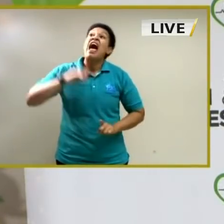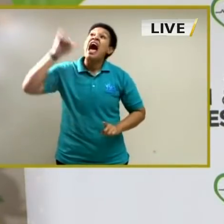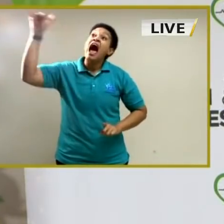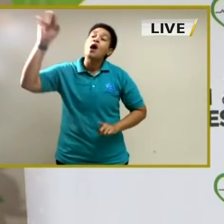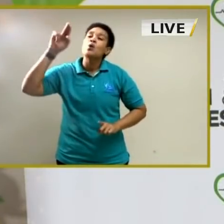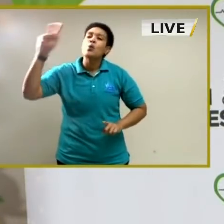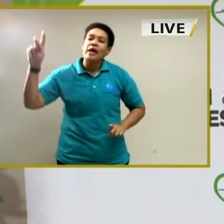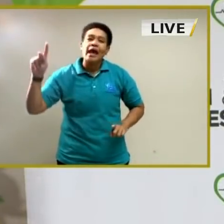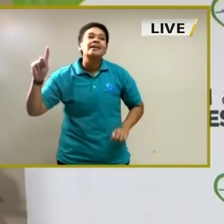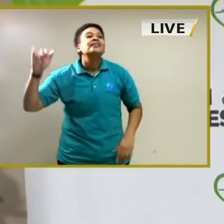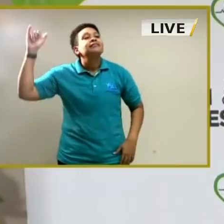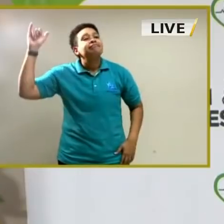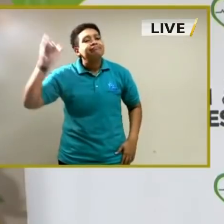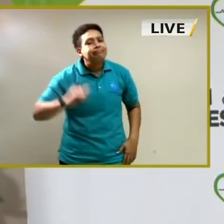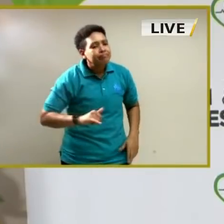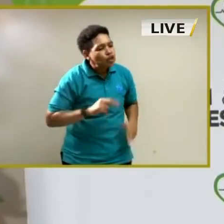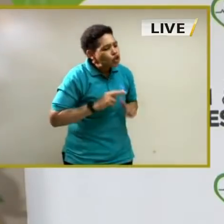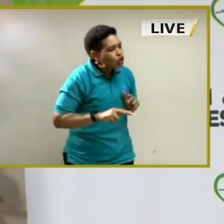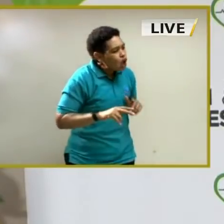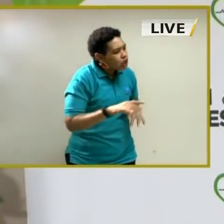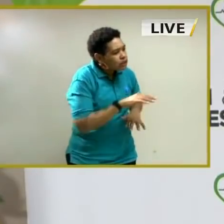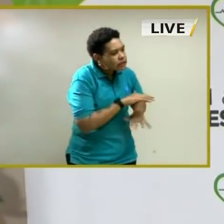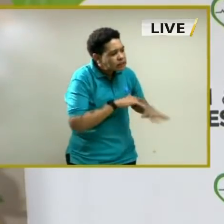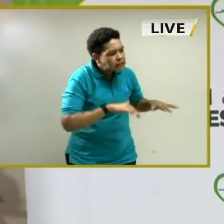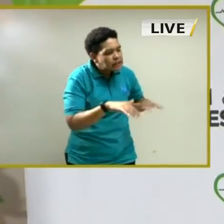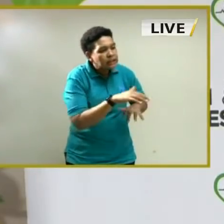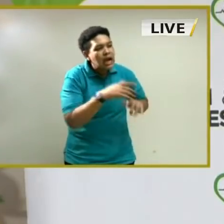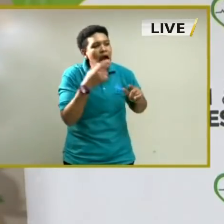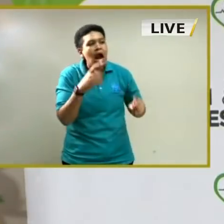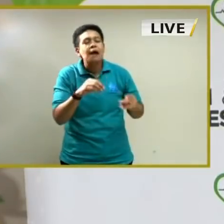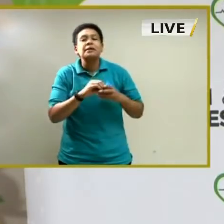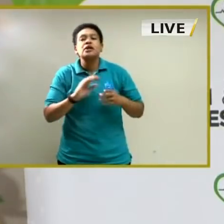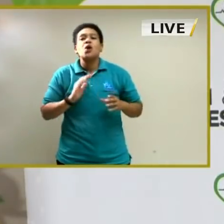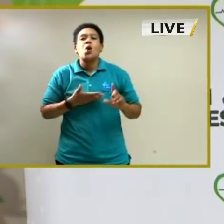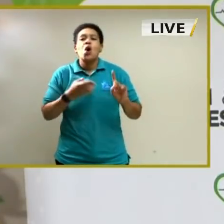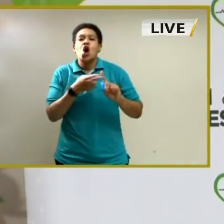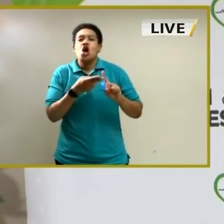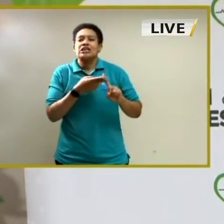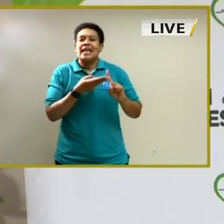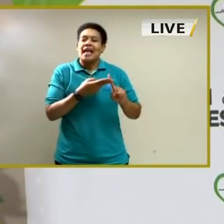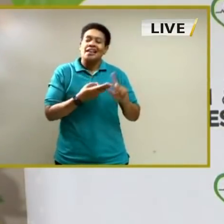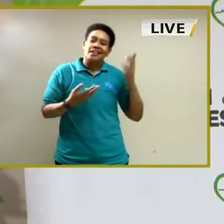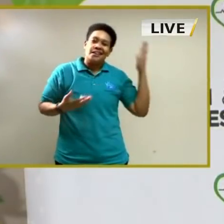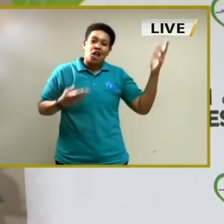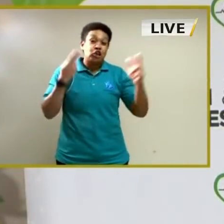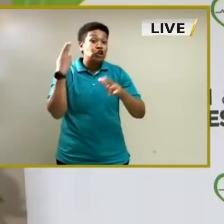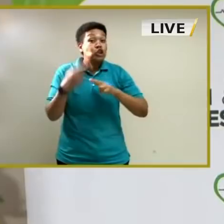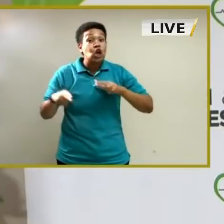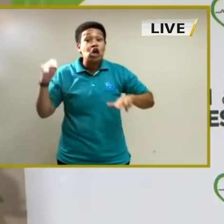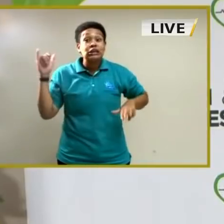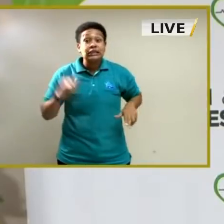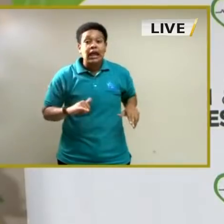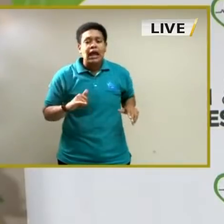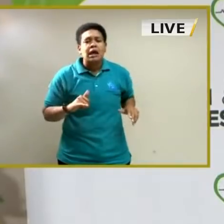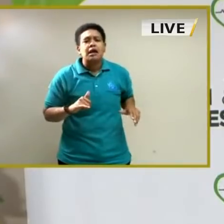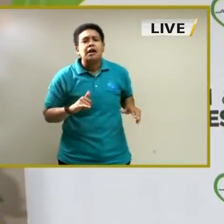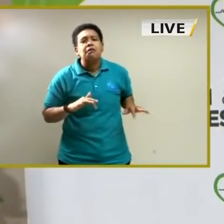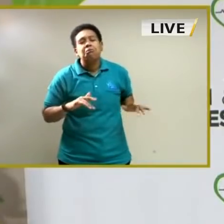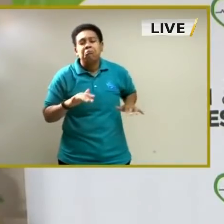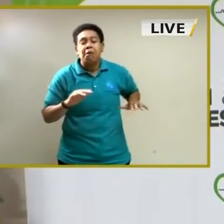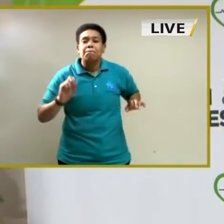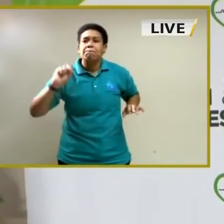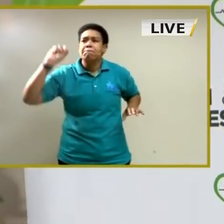traveler who came here on a short stay in one of our resort facilities and went back